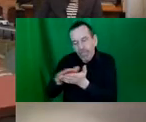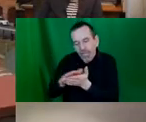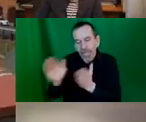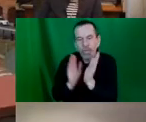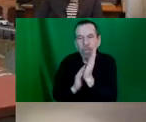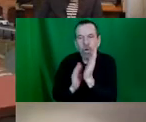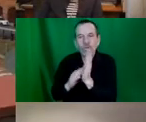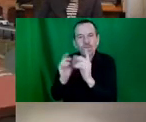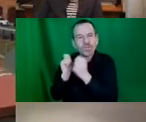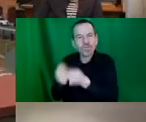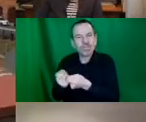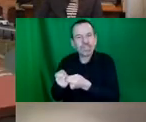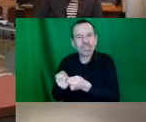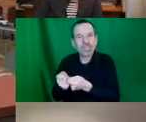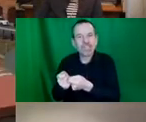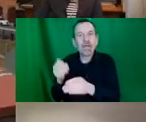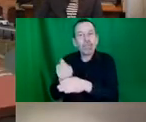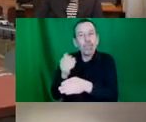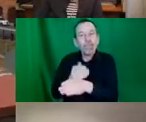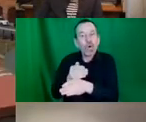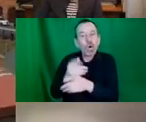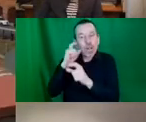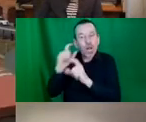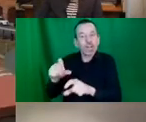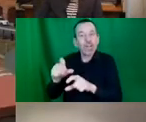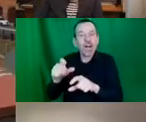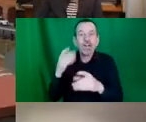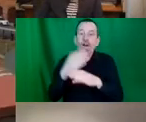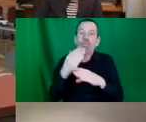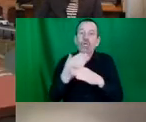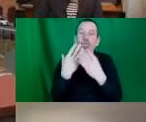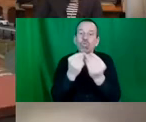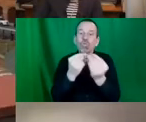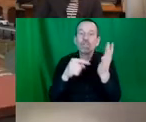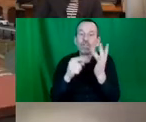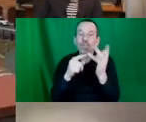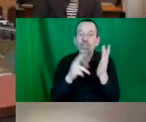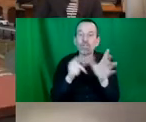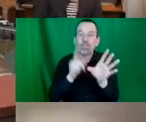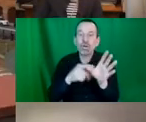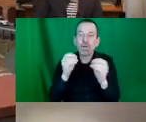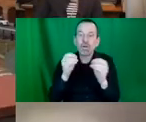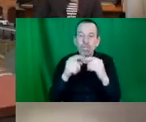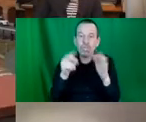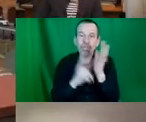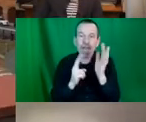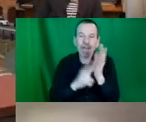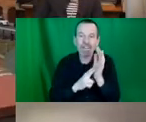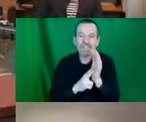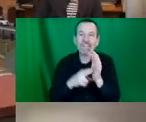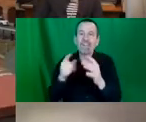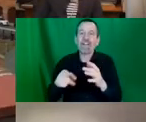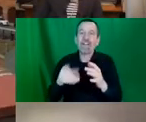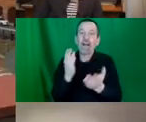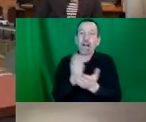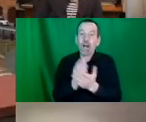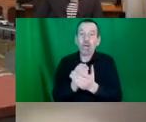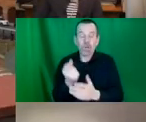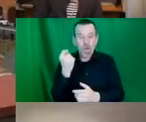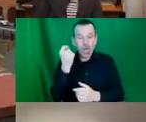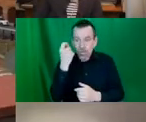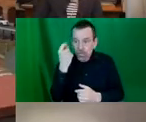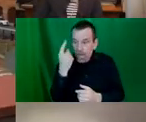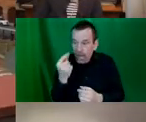lockdown, I worked on the recently acquired Tony Benn and Heathcote Williams archives. This gave me an understanding of how to clean very fragile